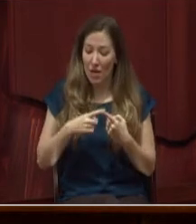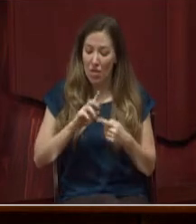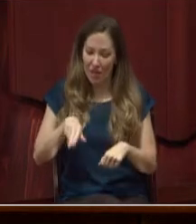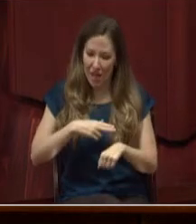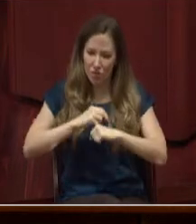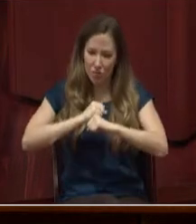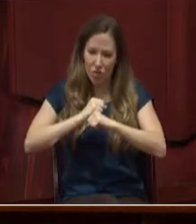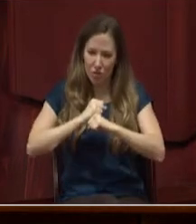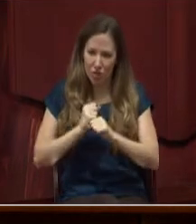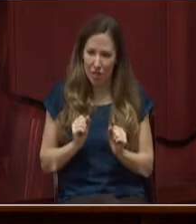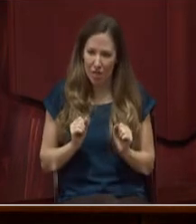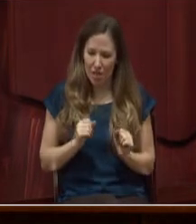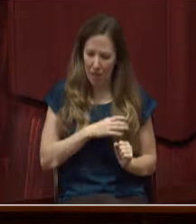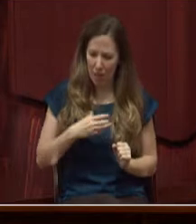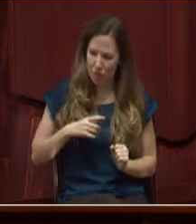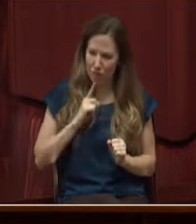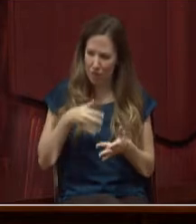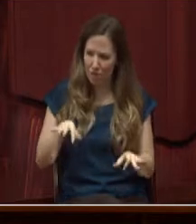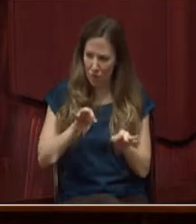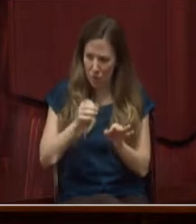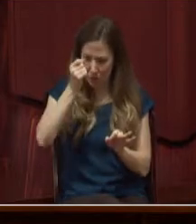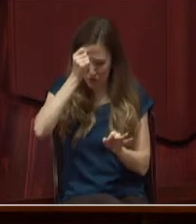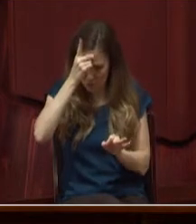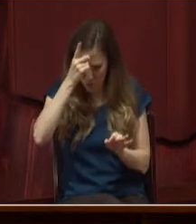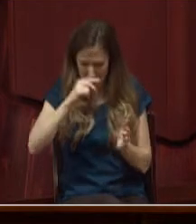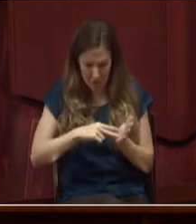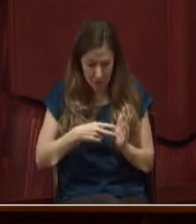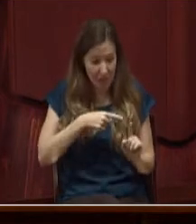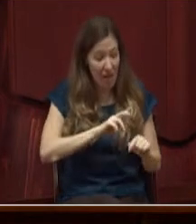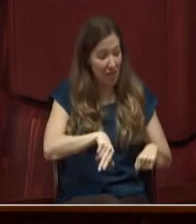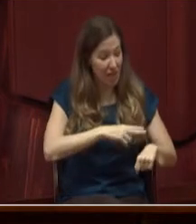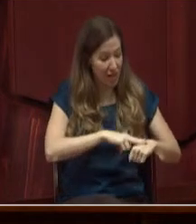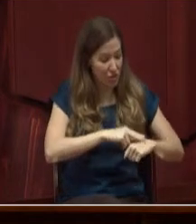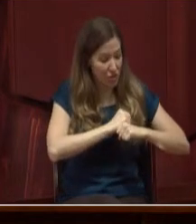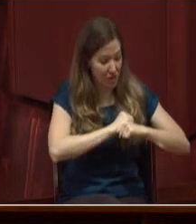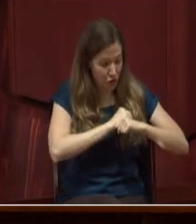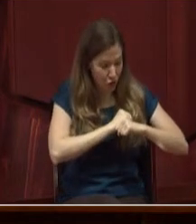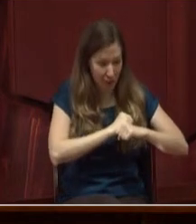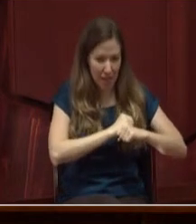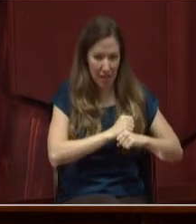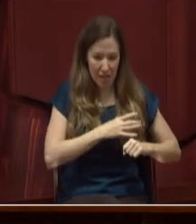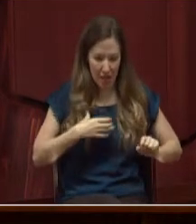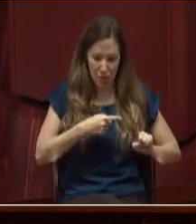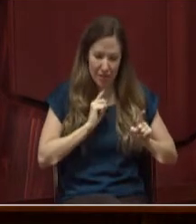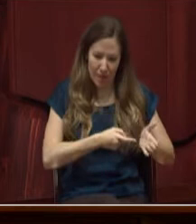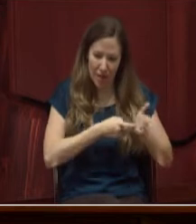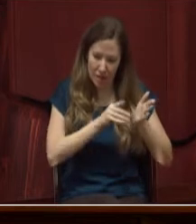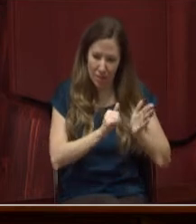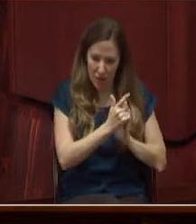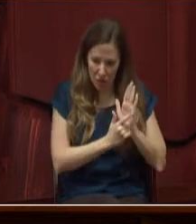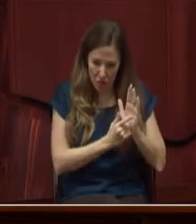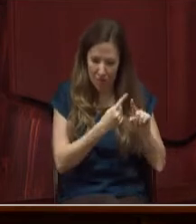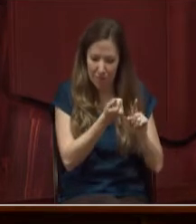National Security Council, it's important to make a distinction. The National Security Council is something mandated by law in the National Security Act